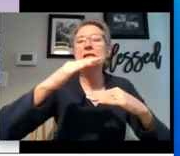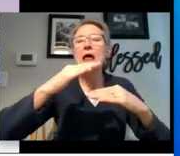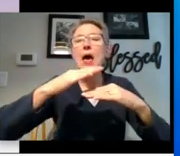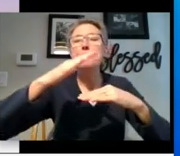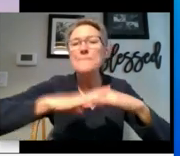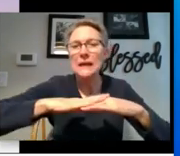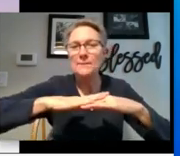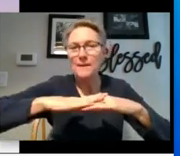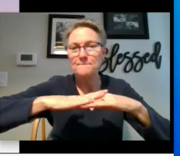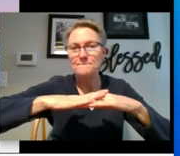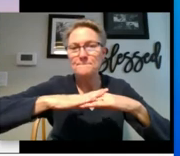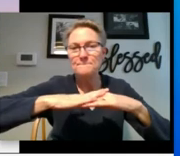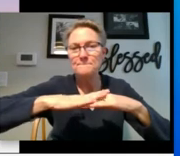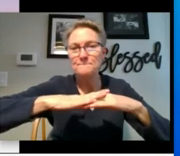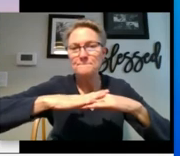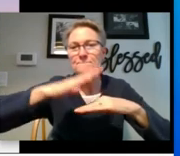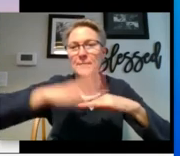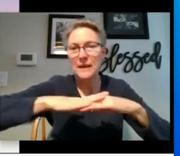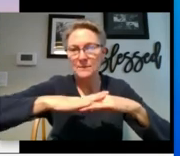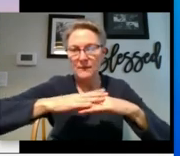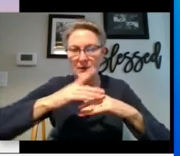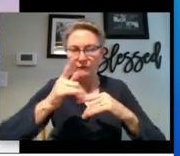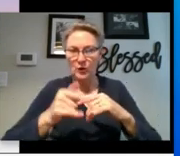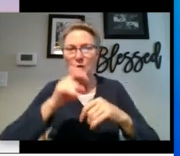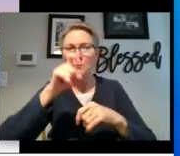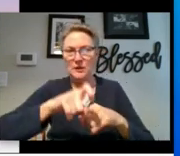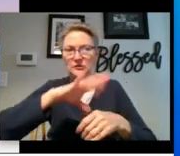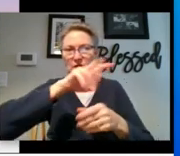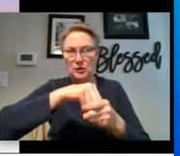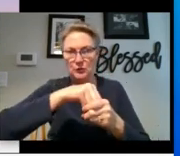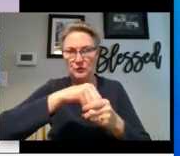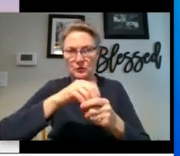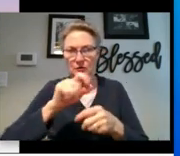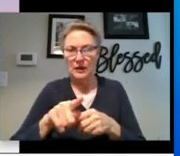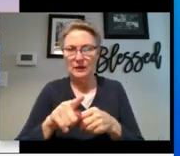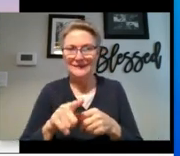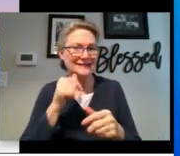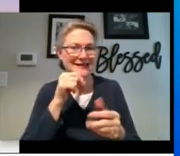must include. All right, after you do that, so this isn't going to be due